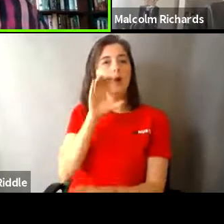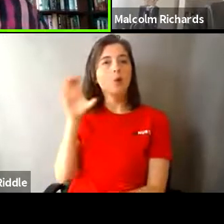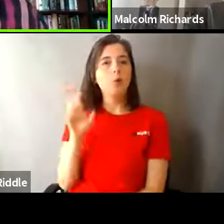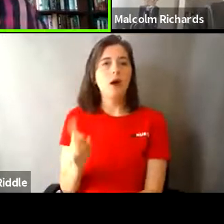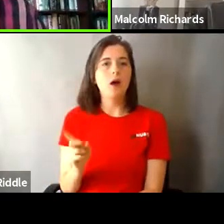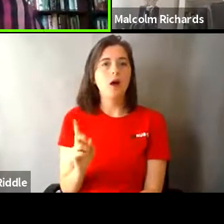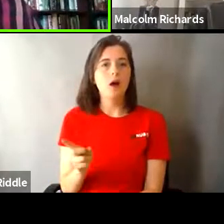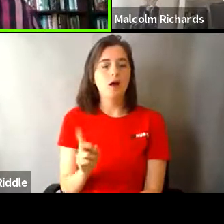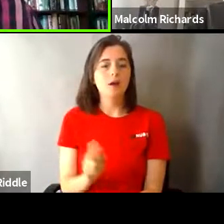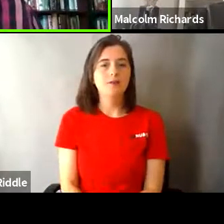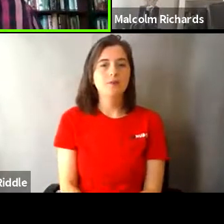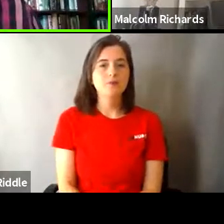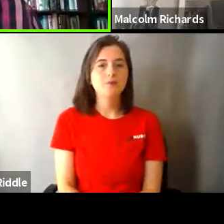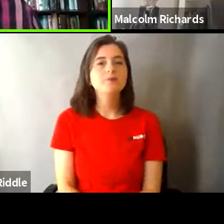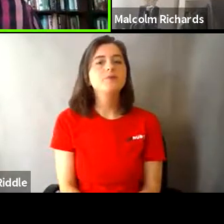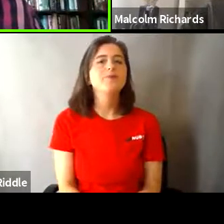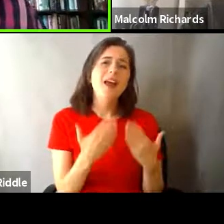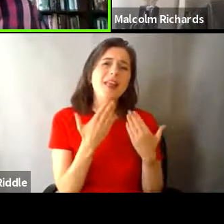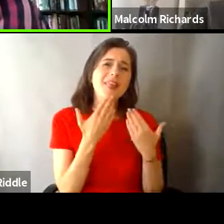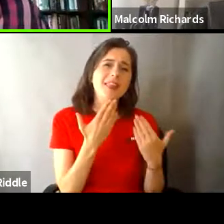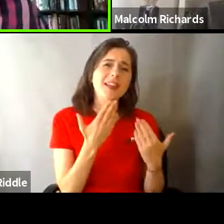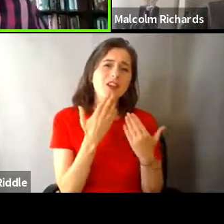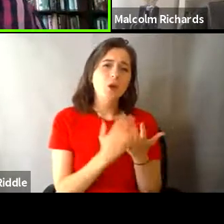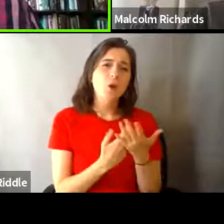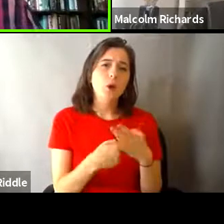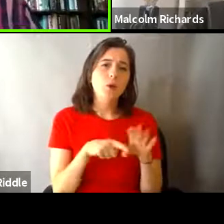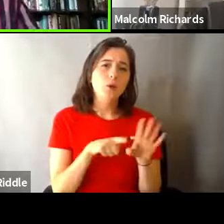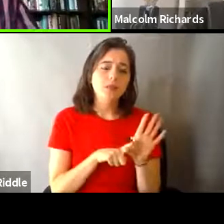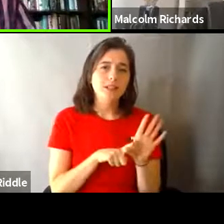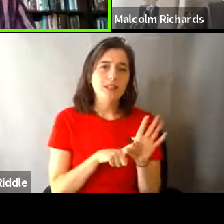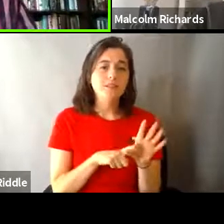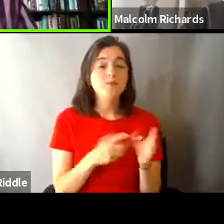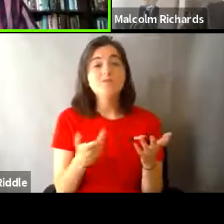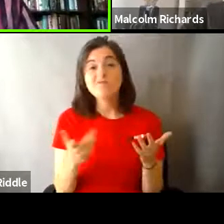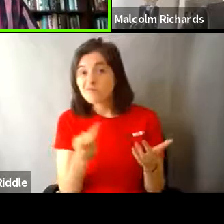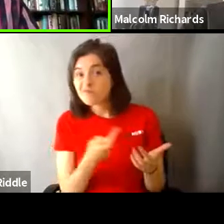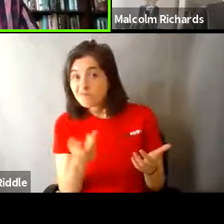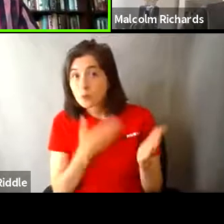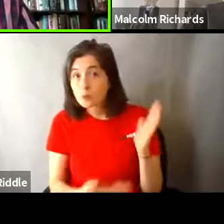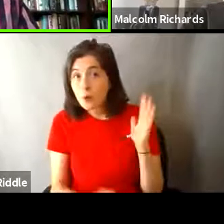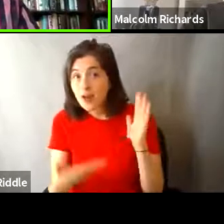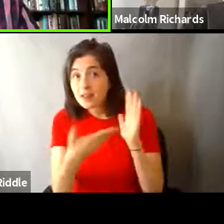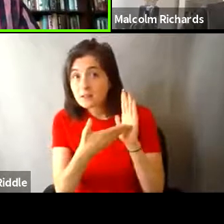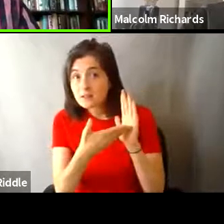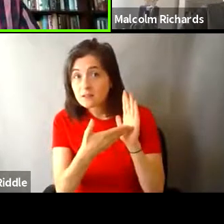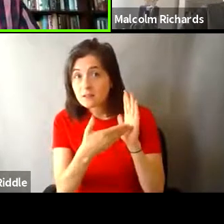Thank you, Lucy. Malcolm, Bernard, anything to add to that?